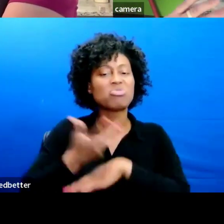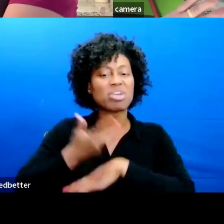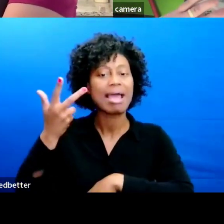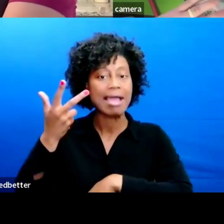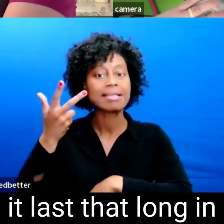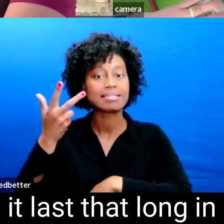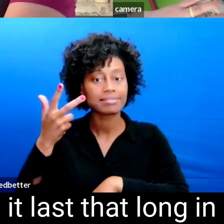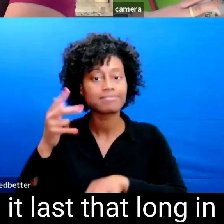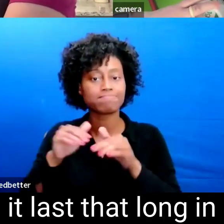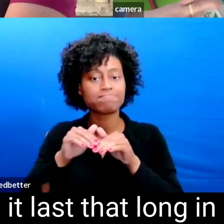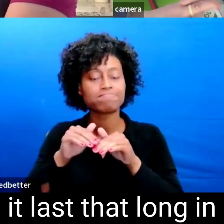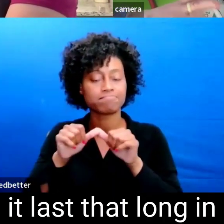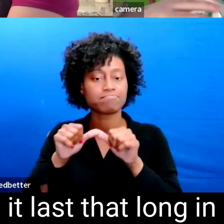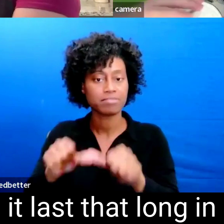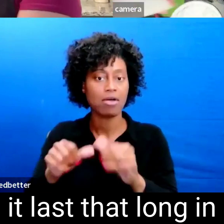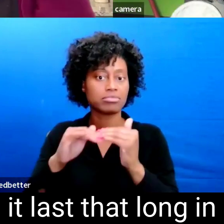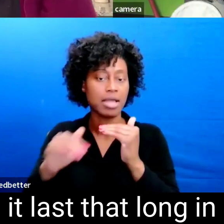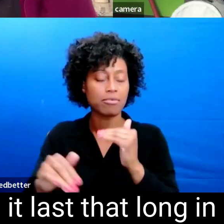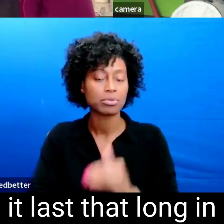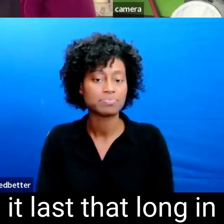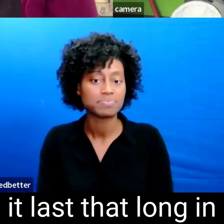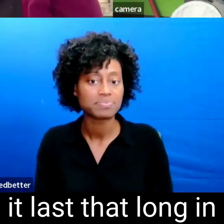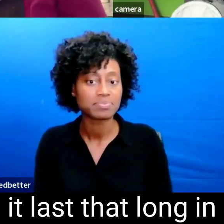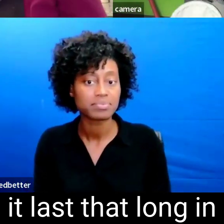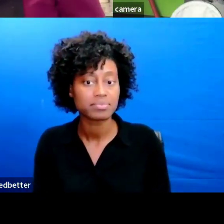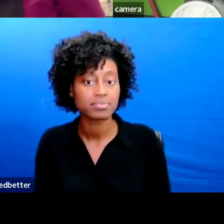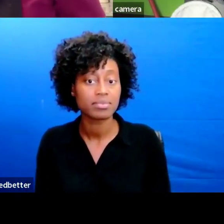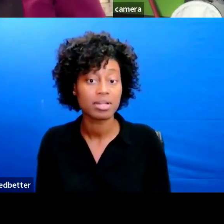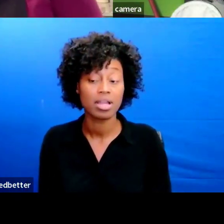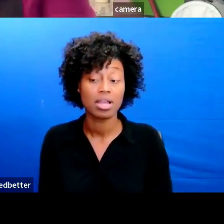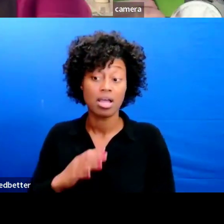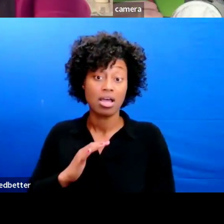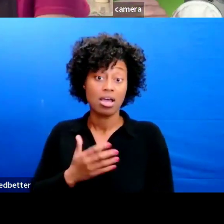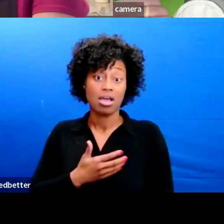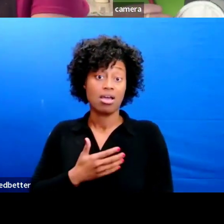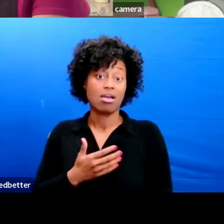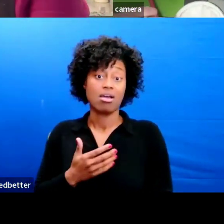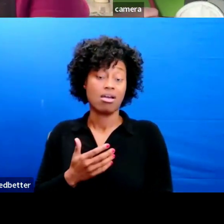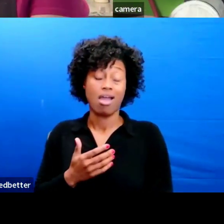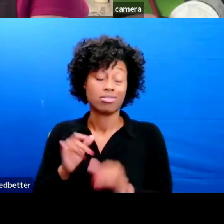days. I've never had it last that long in our own kitchen